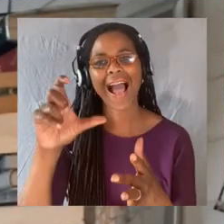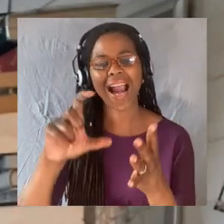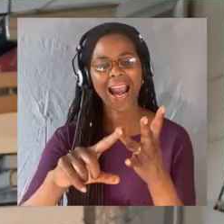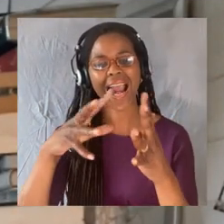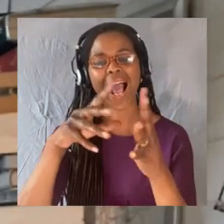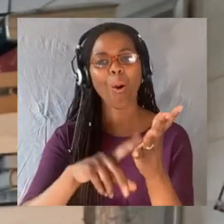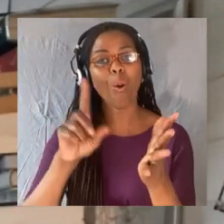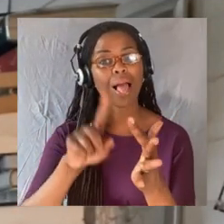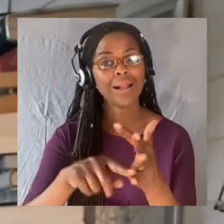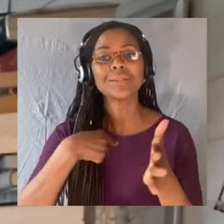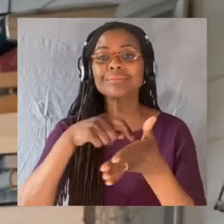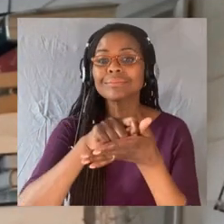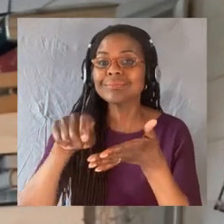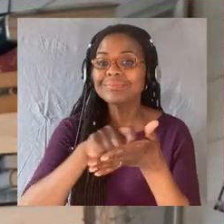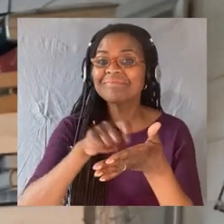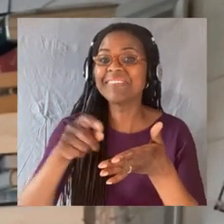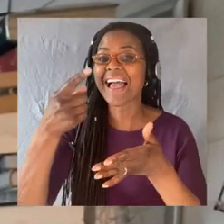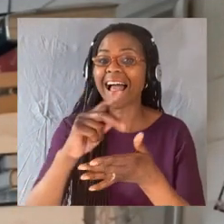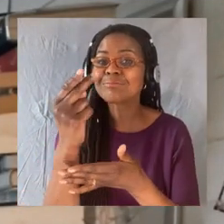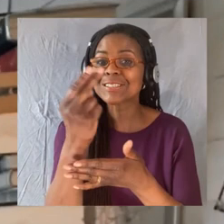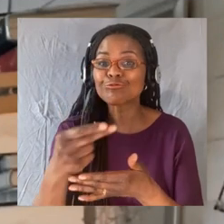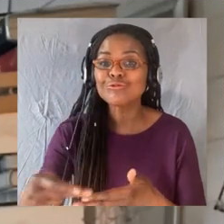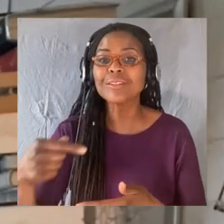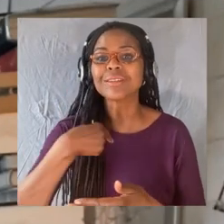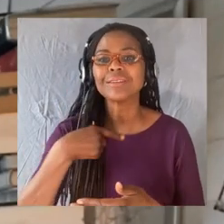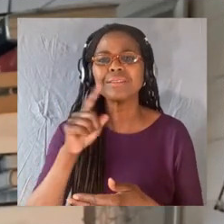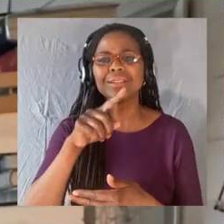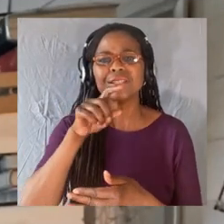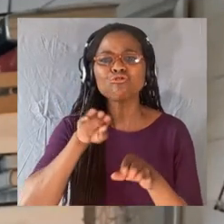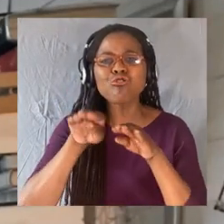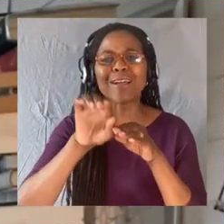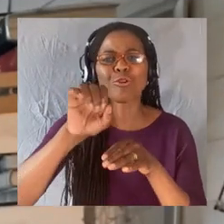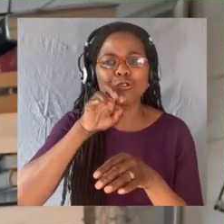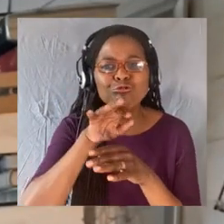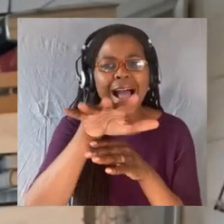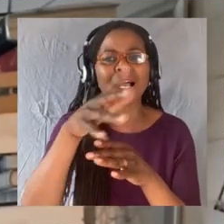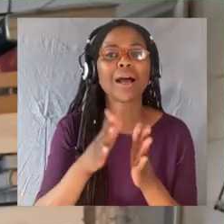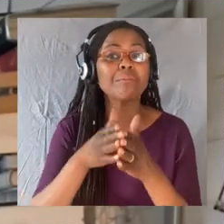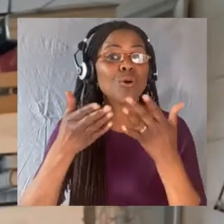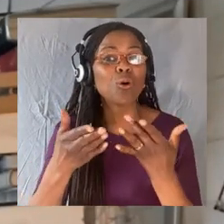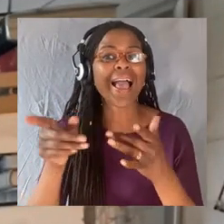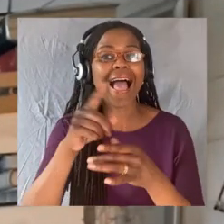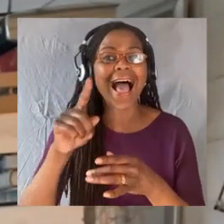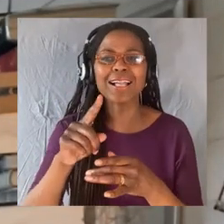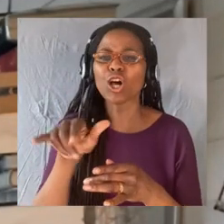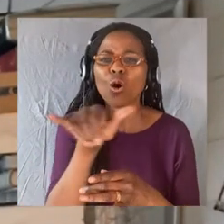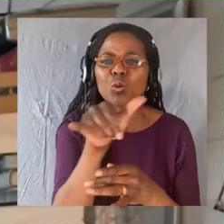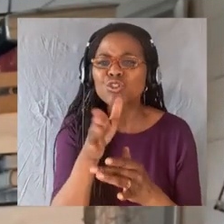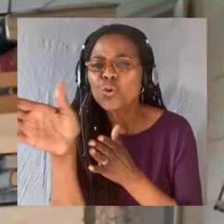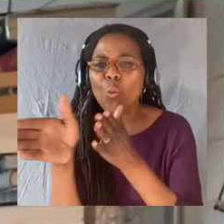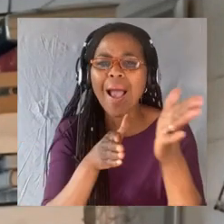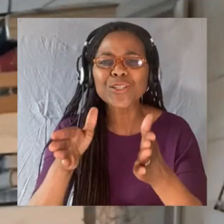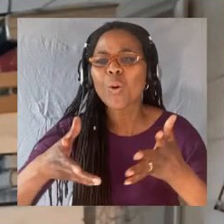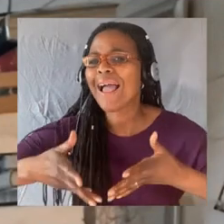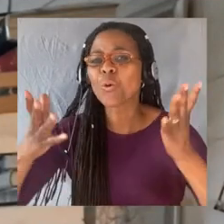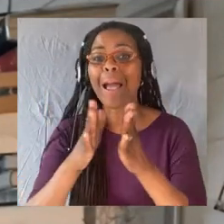the author and the illustrator of the How to Train Your Dragon books and the Wizard's Once books and my new series Which